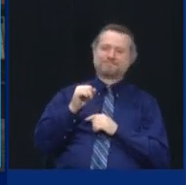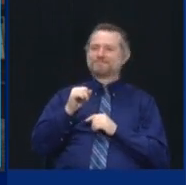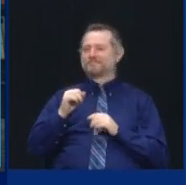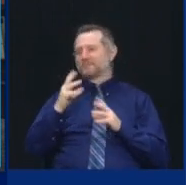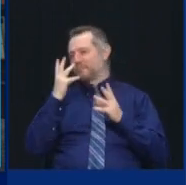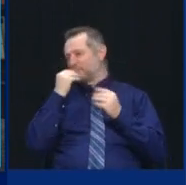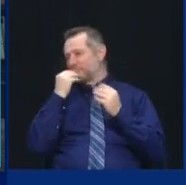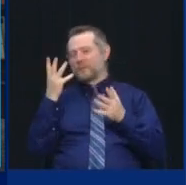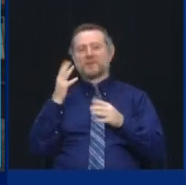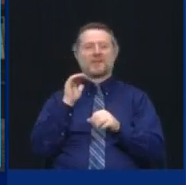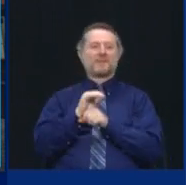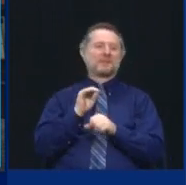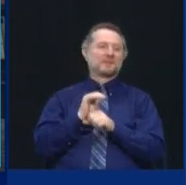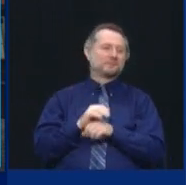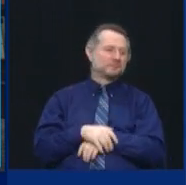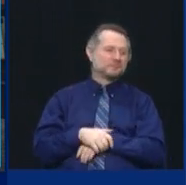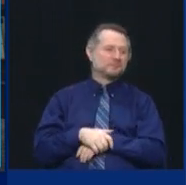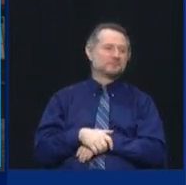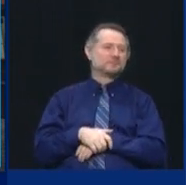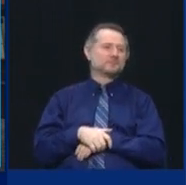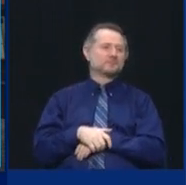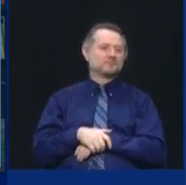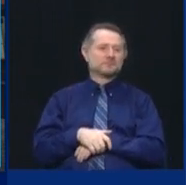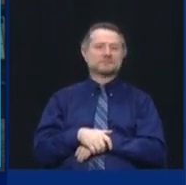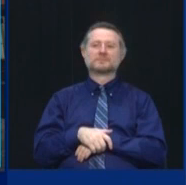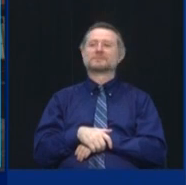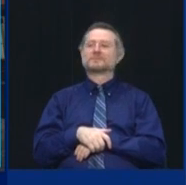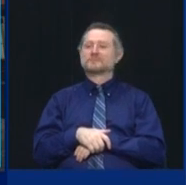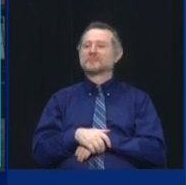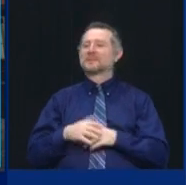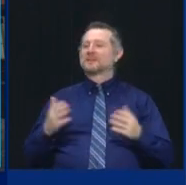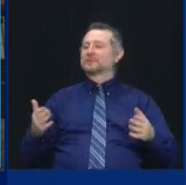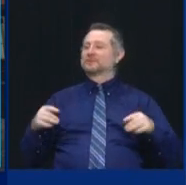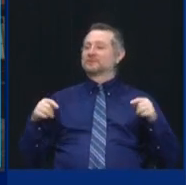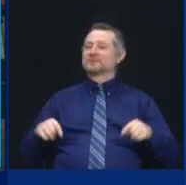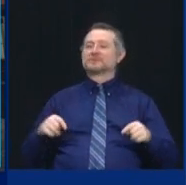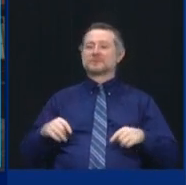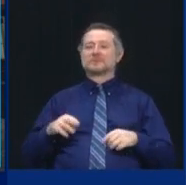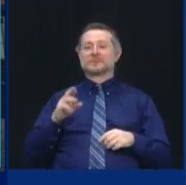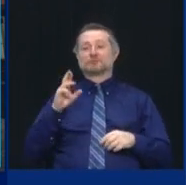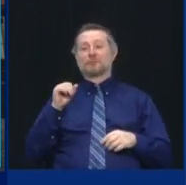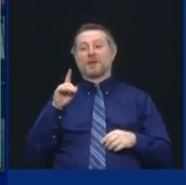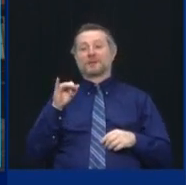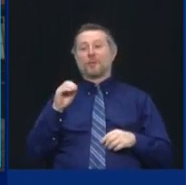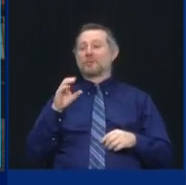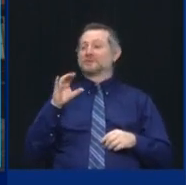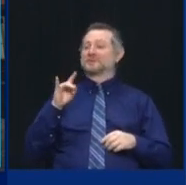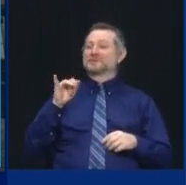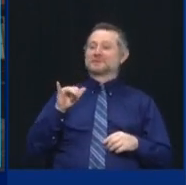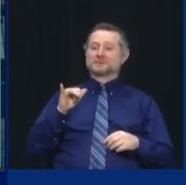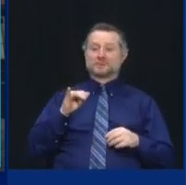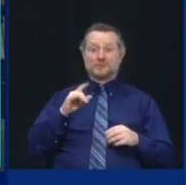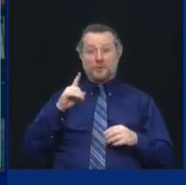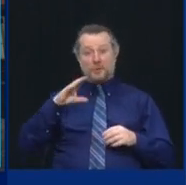evening and attraction. Having Radio City back at